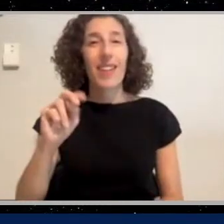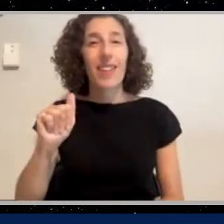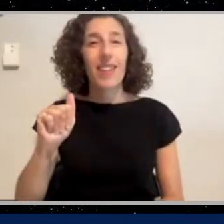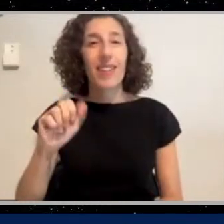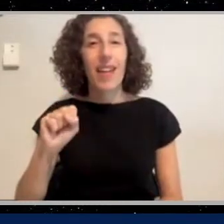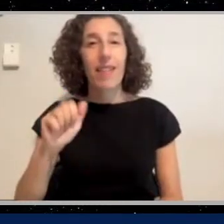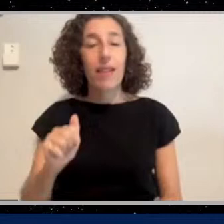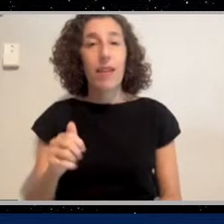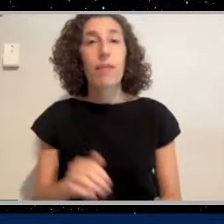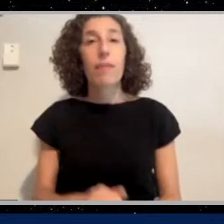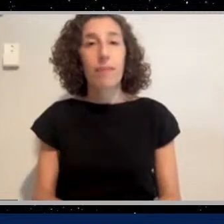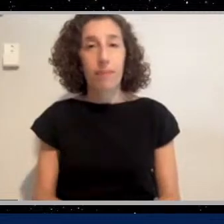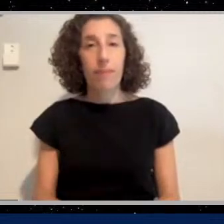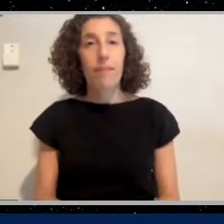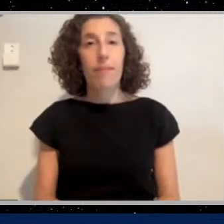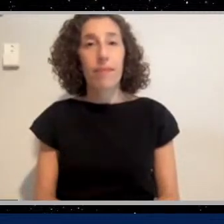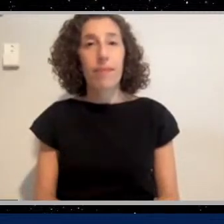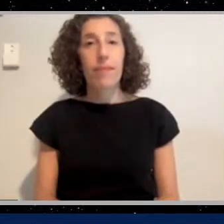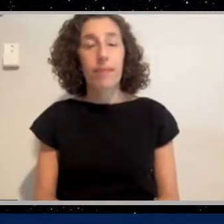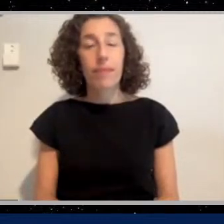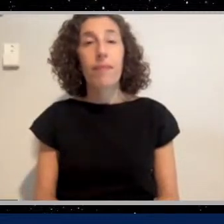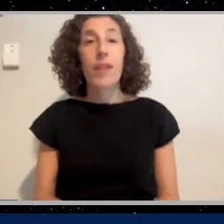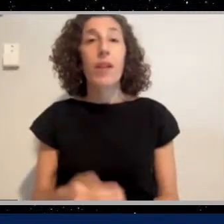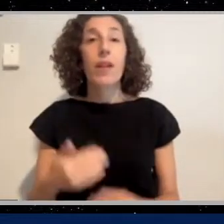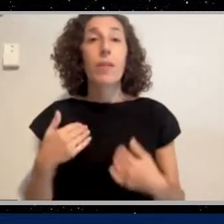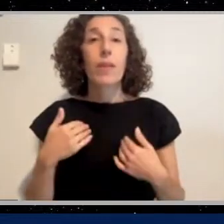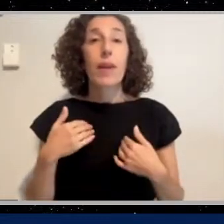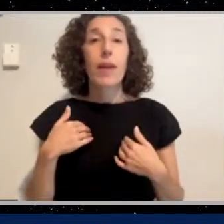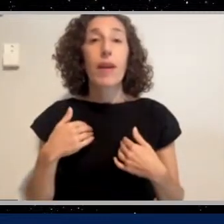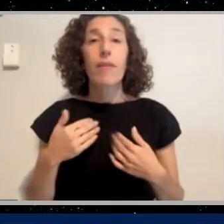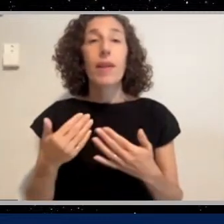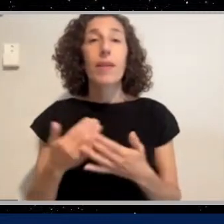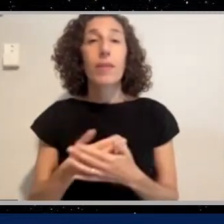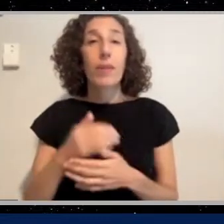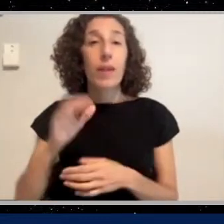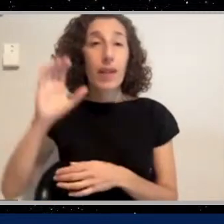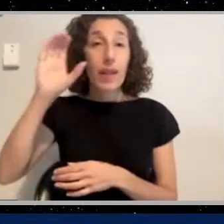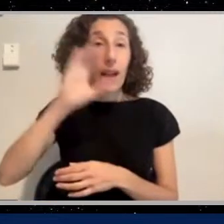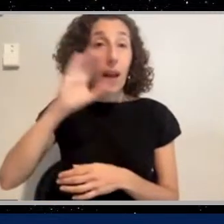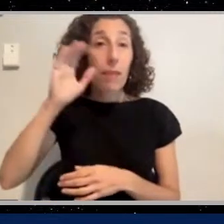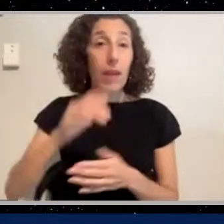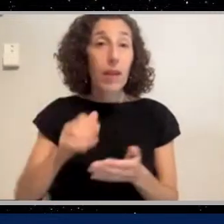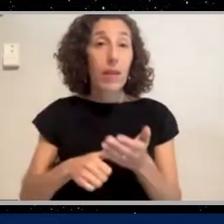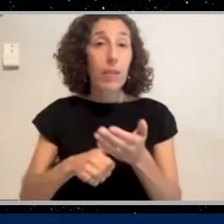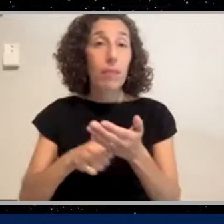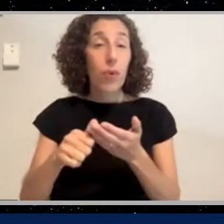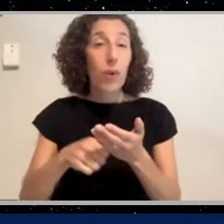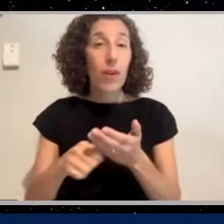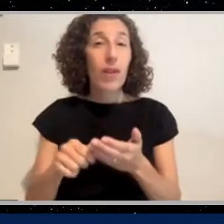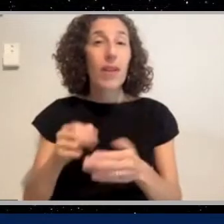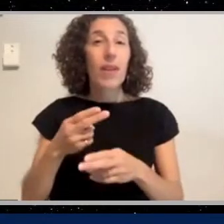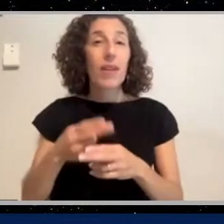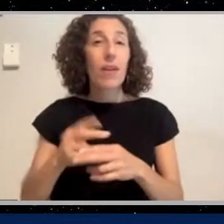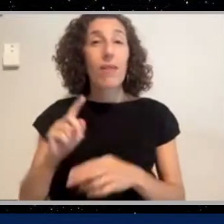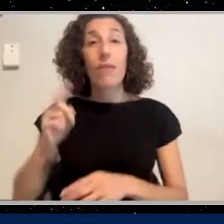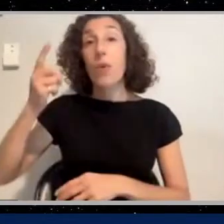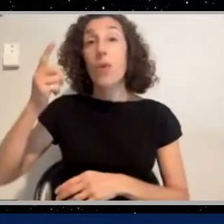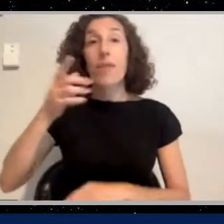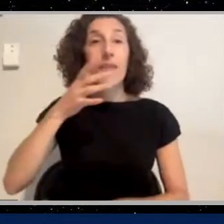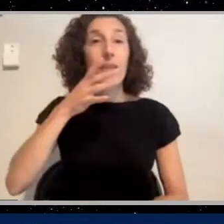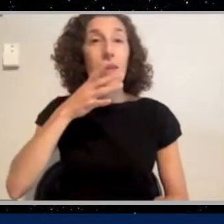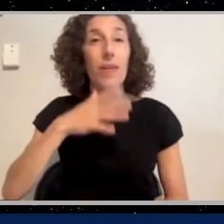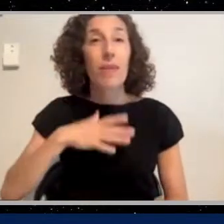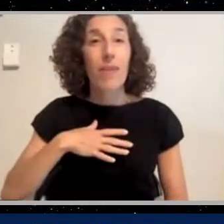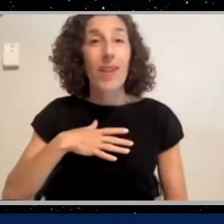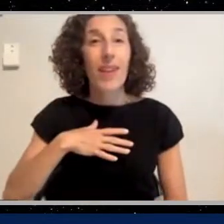Woman, that is our first comic book that tells the life of